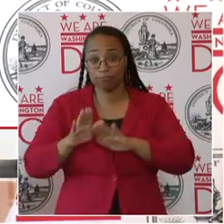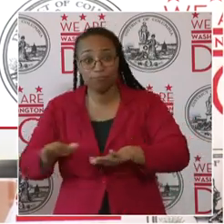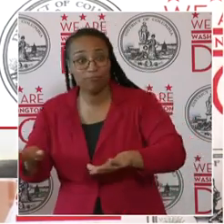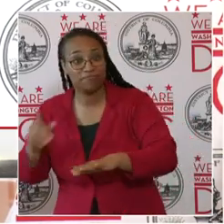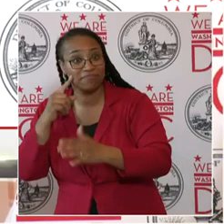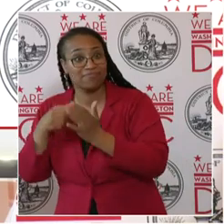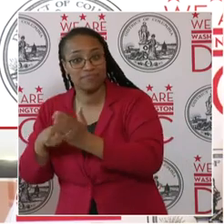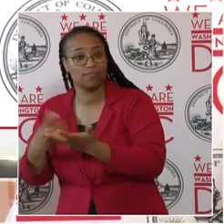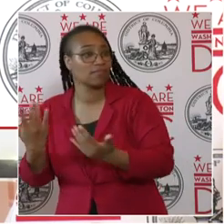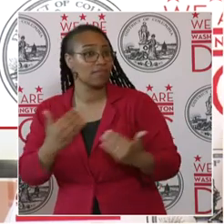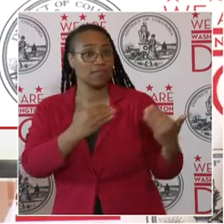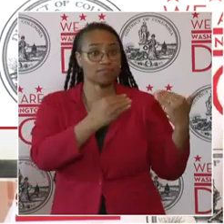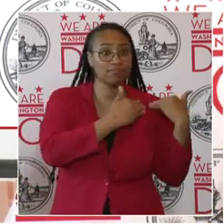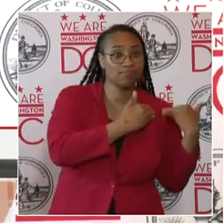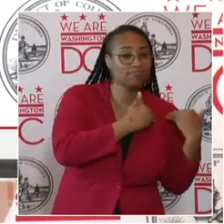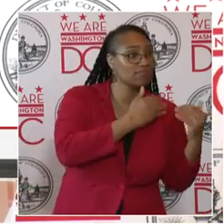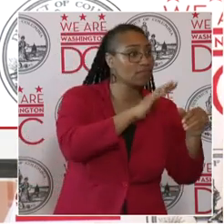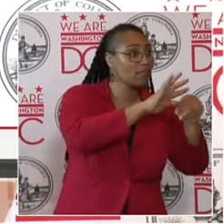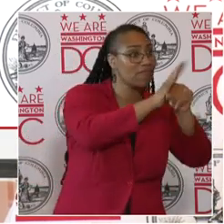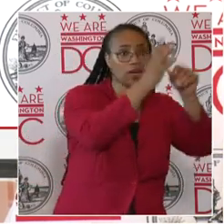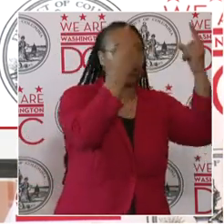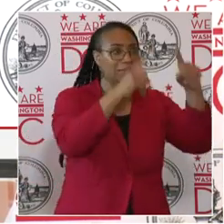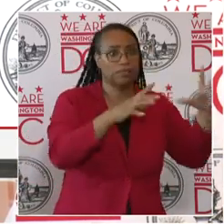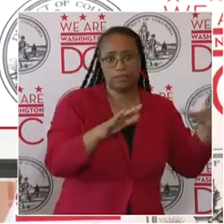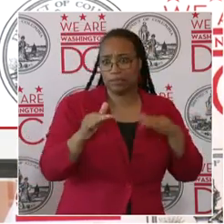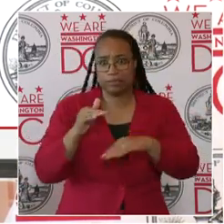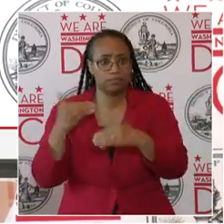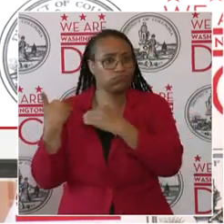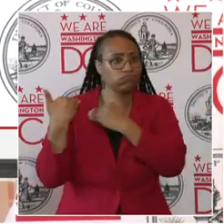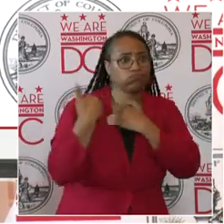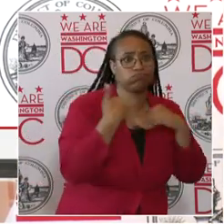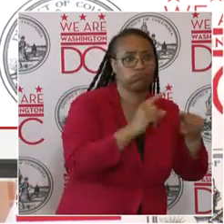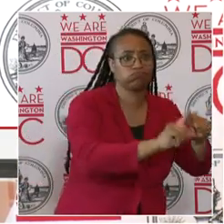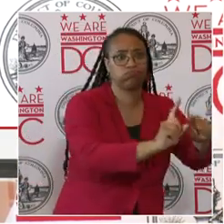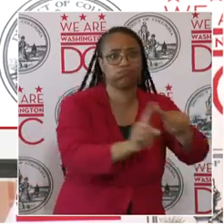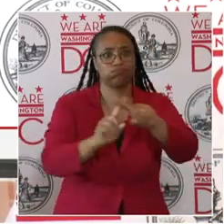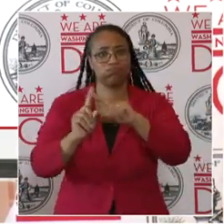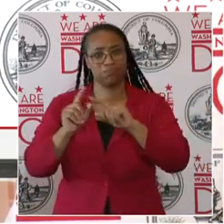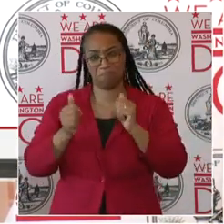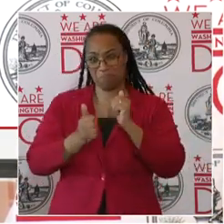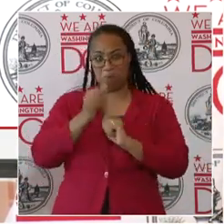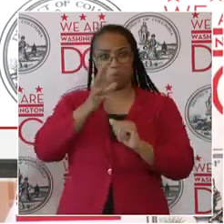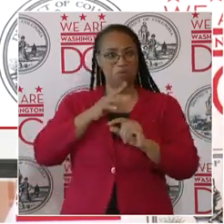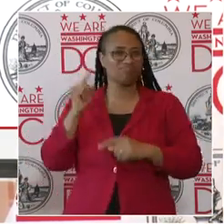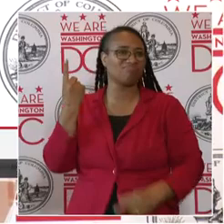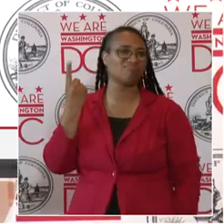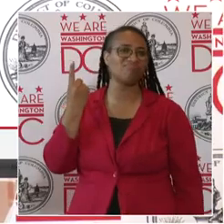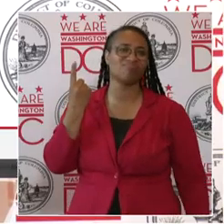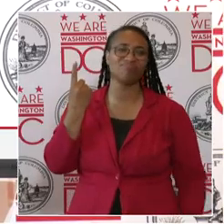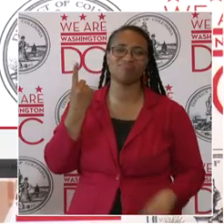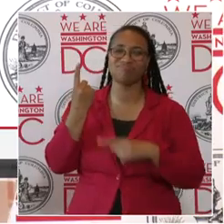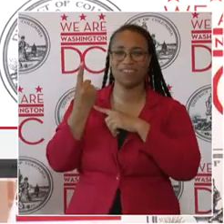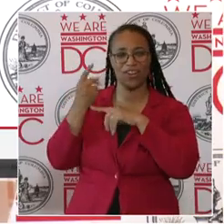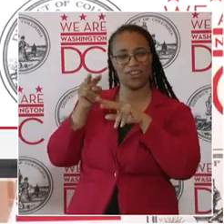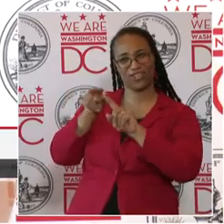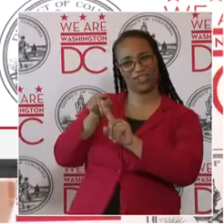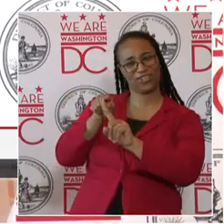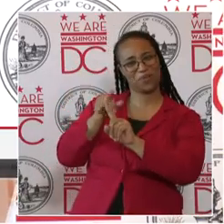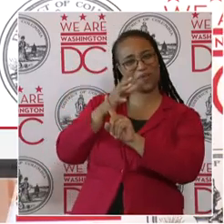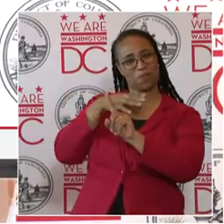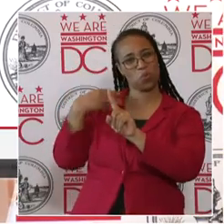responsibilities during COVID. We know that the majority of that work fell to us while also